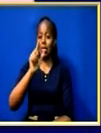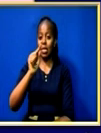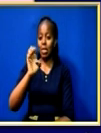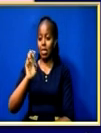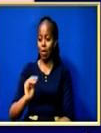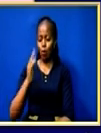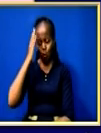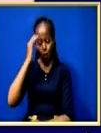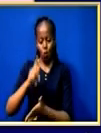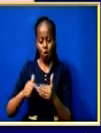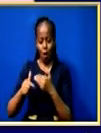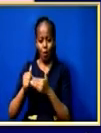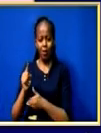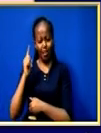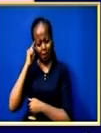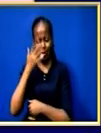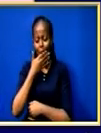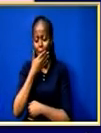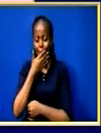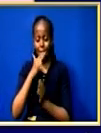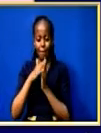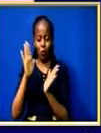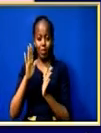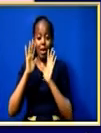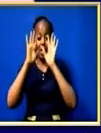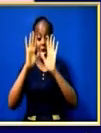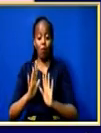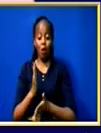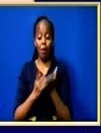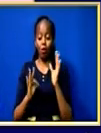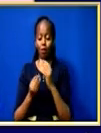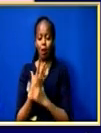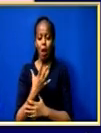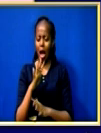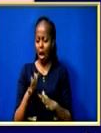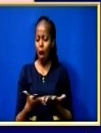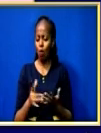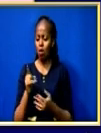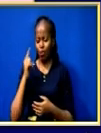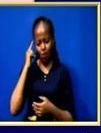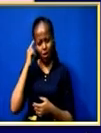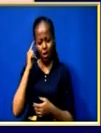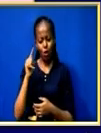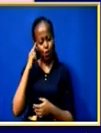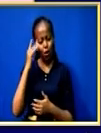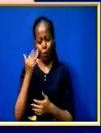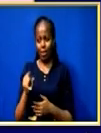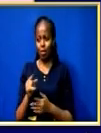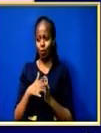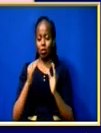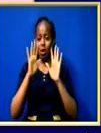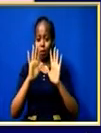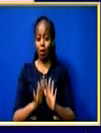What do you know about the stem? I feel like it's the most important part of The most important. yeah. How is it most important? Because it holds